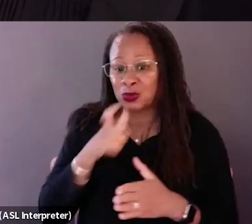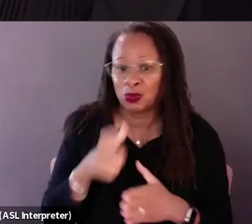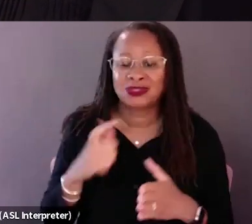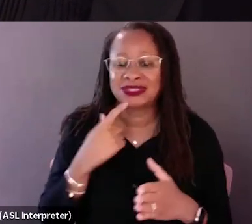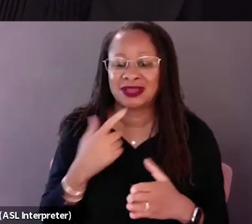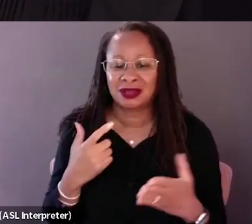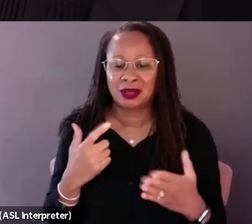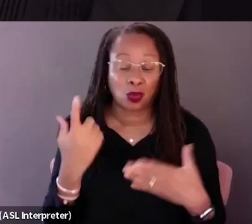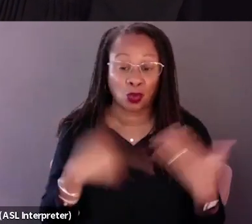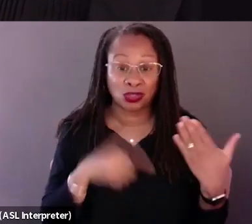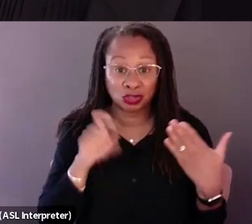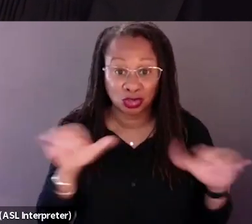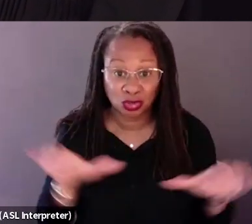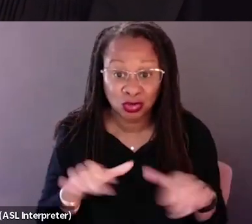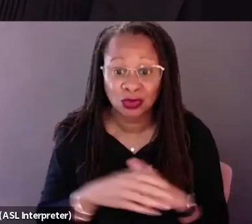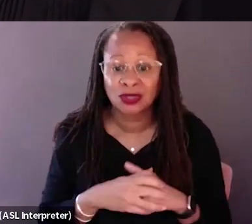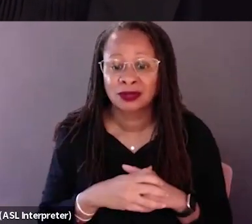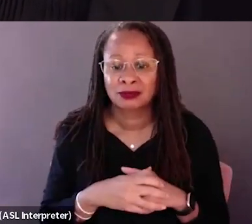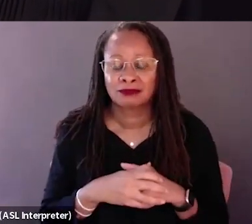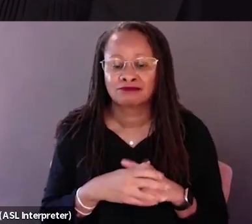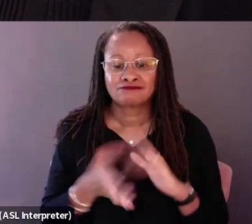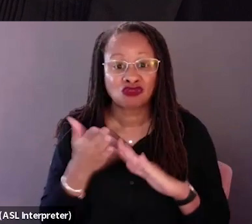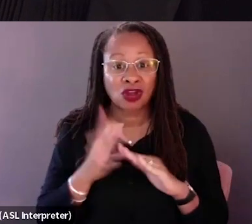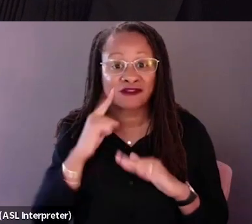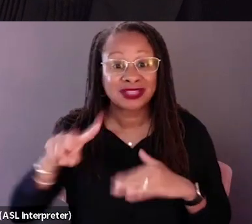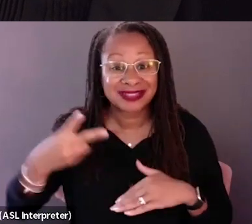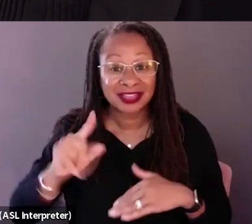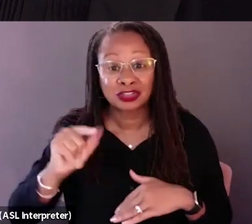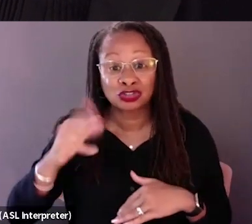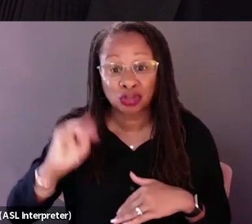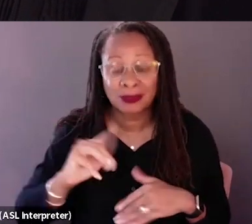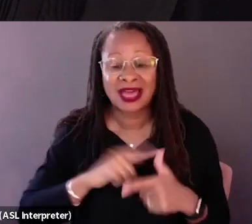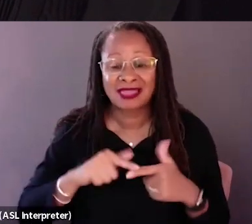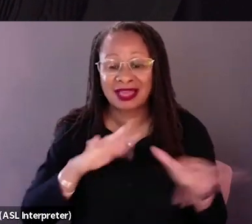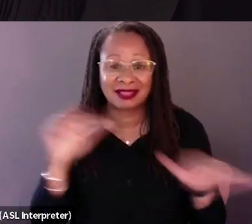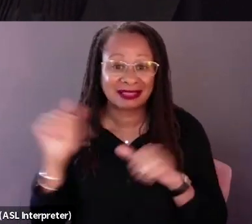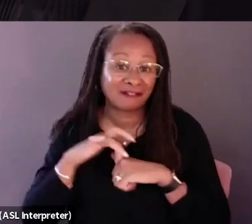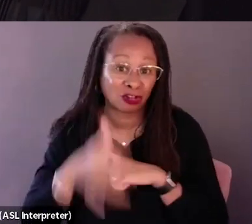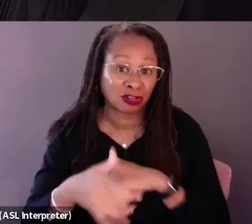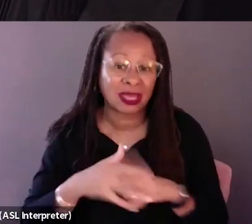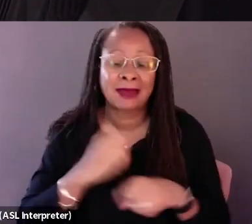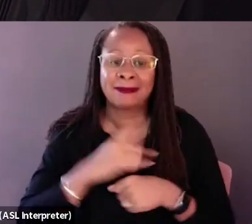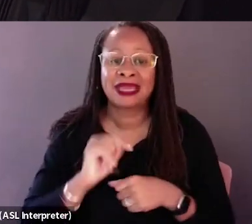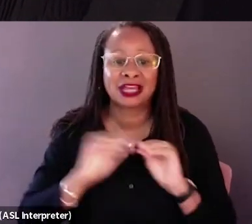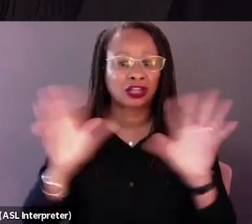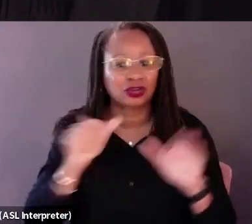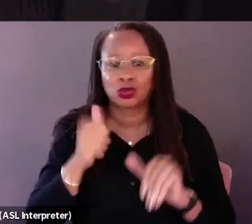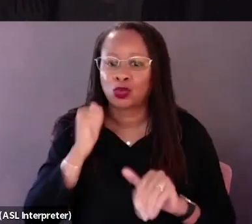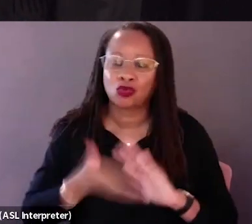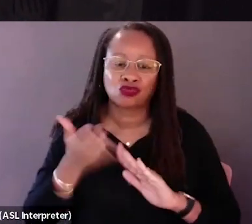said what you should do is run for that second term and then leave early and make it clear that you're not going to run